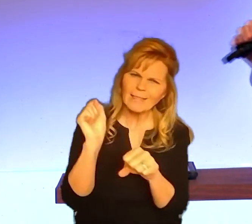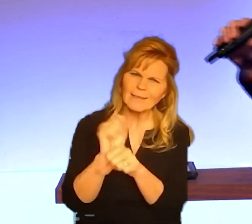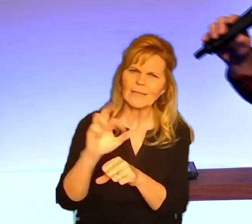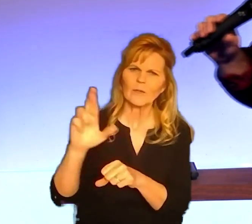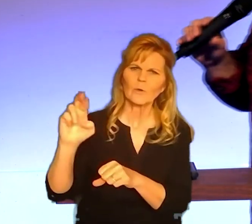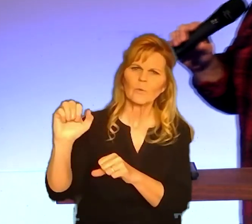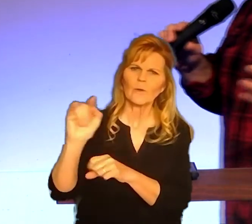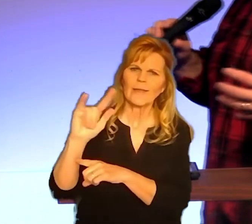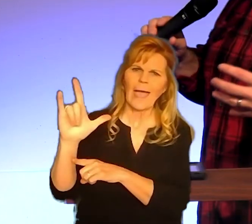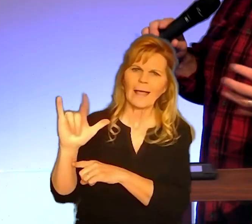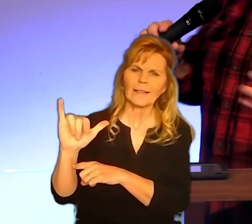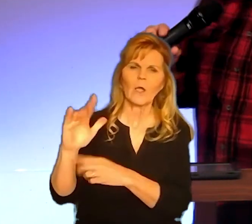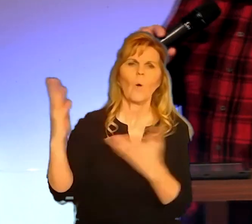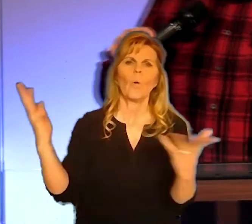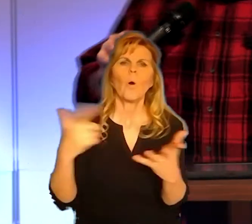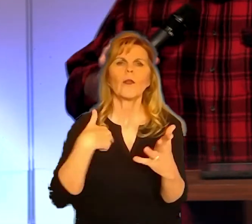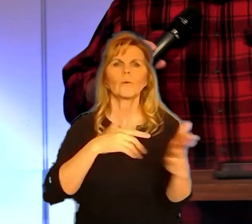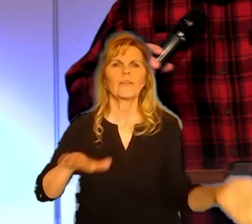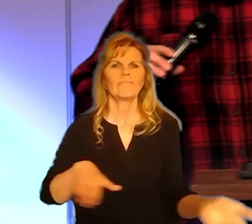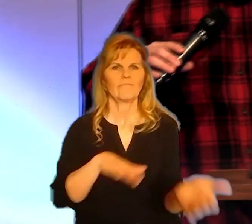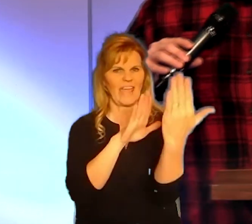is in front of us.